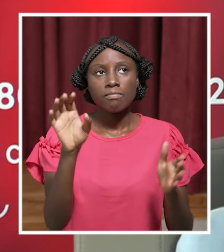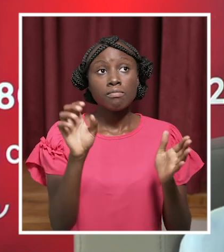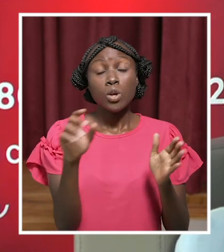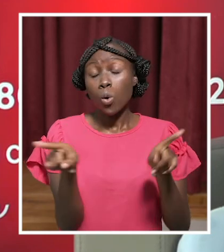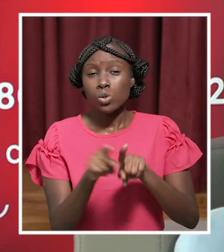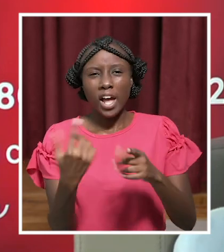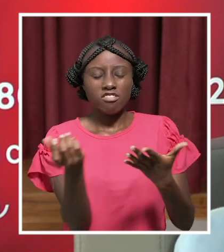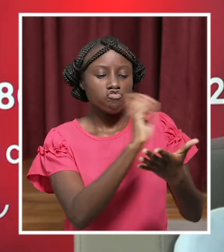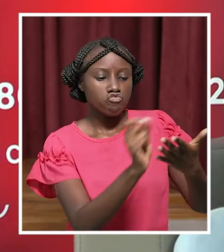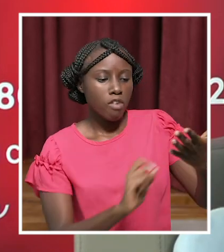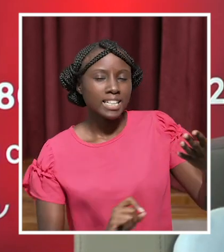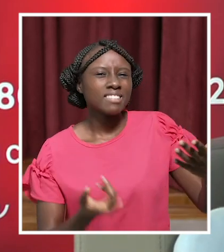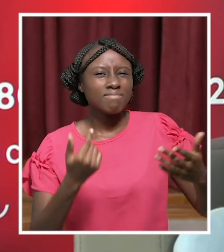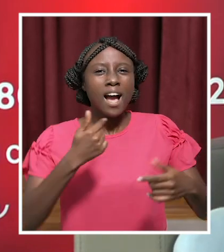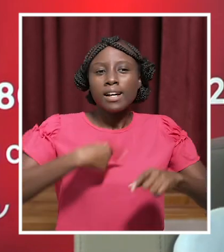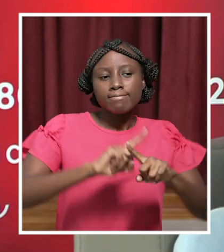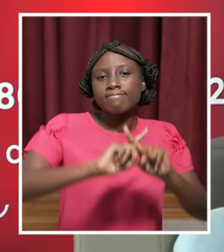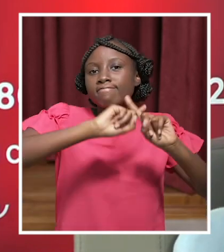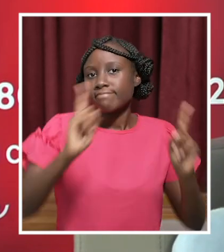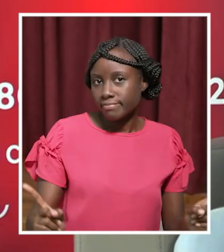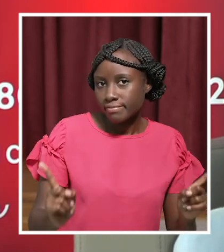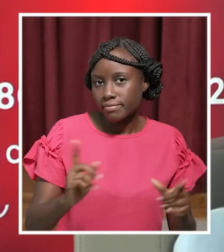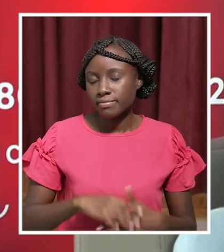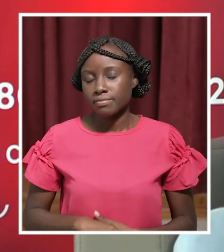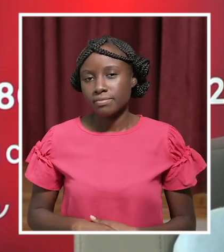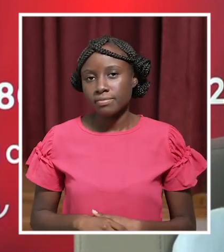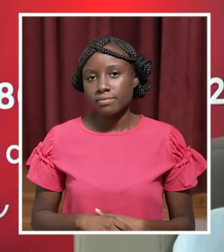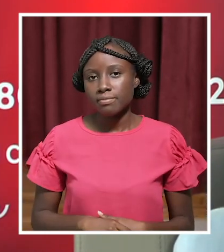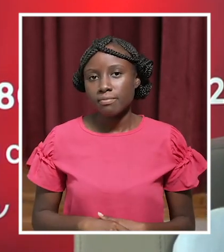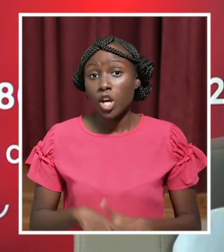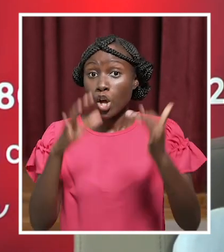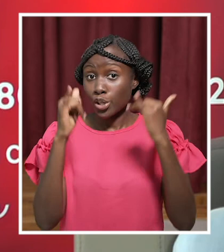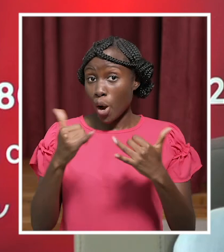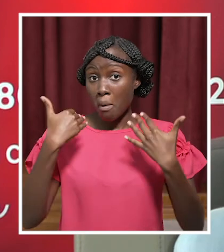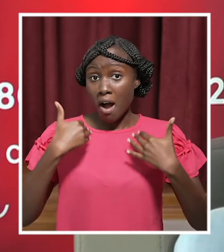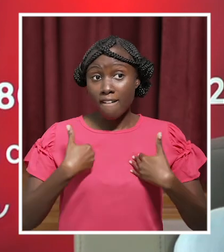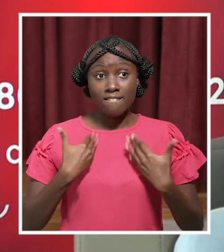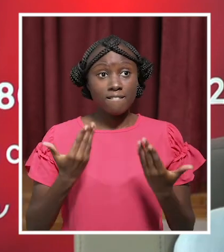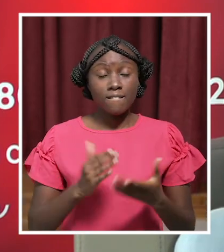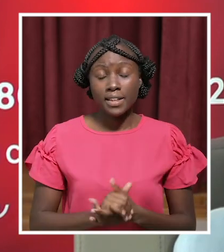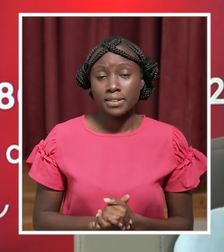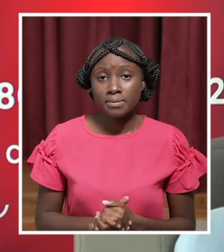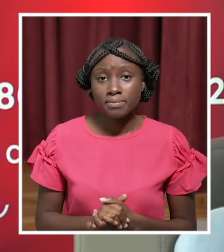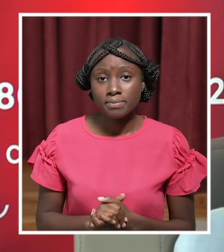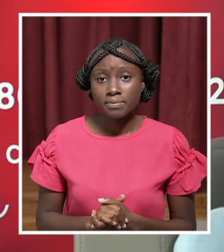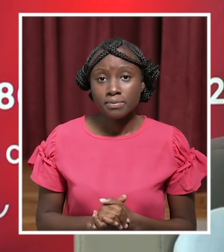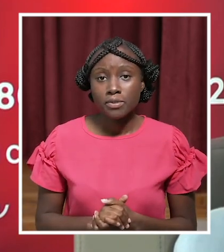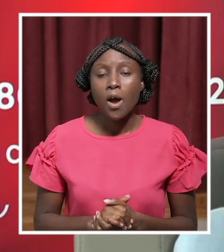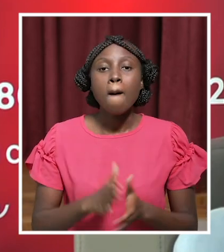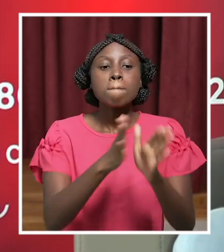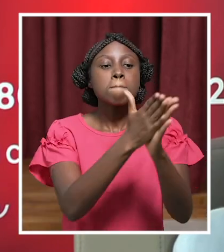that kind of forum. So, yeah, again, now with new mediums on board, such as, let's say,